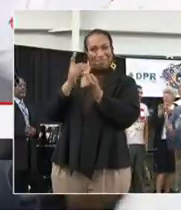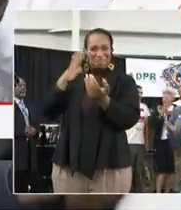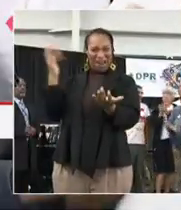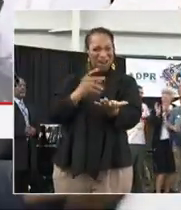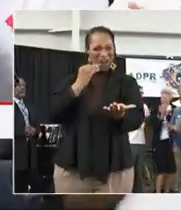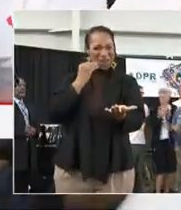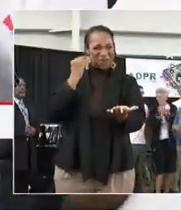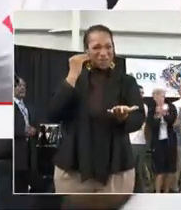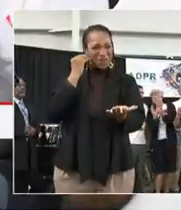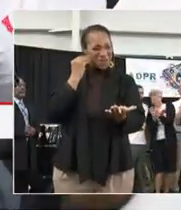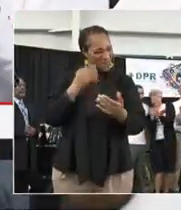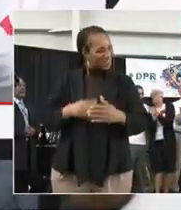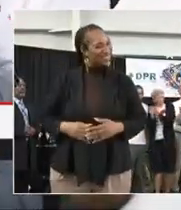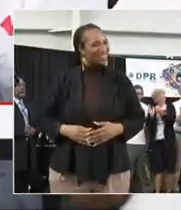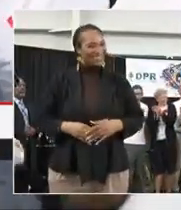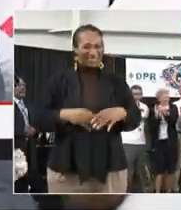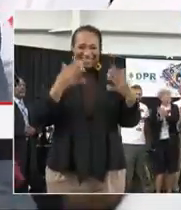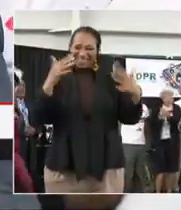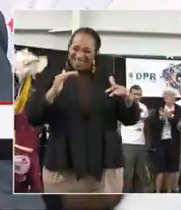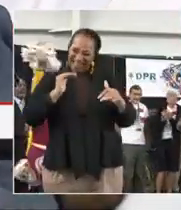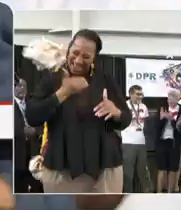Coming home.